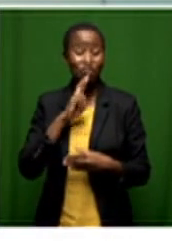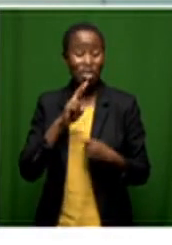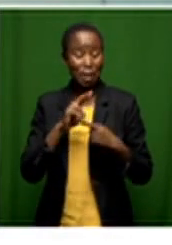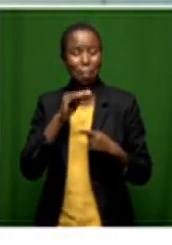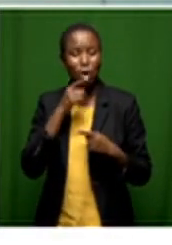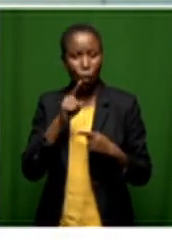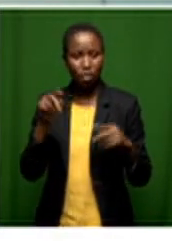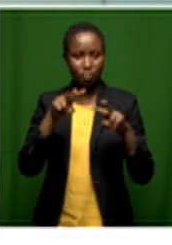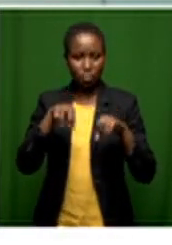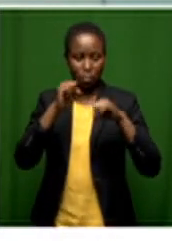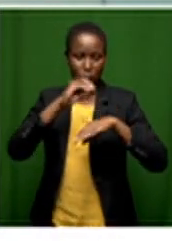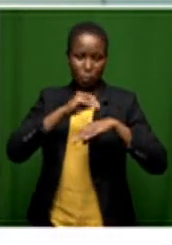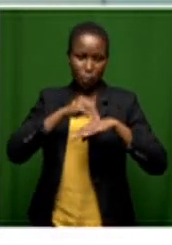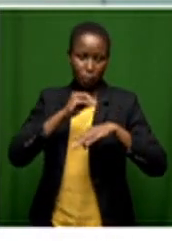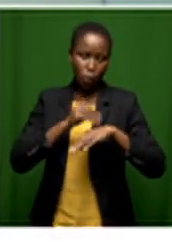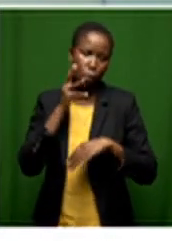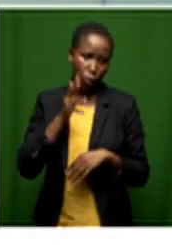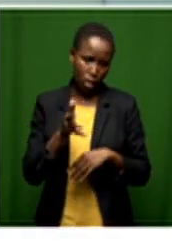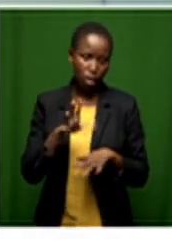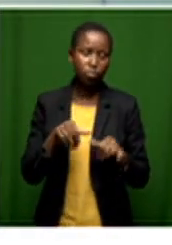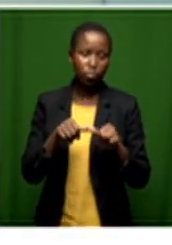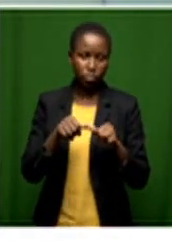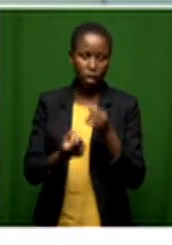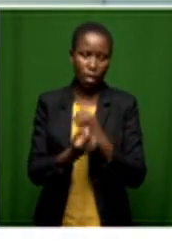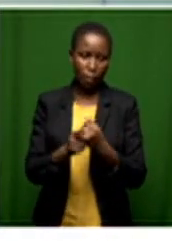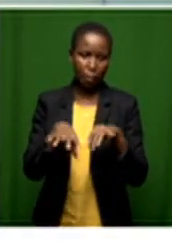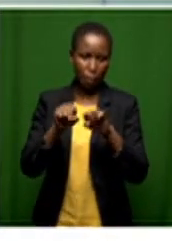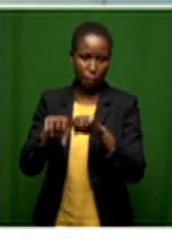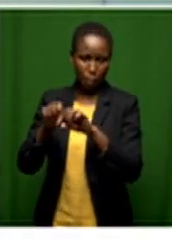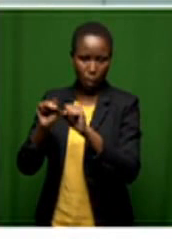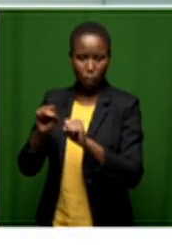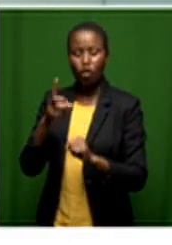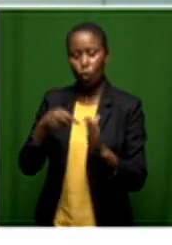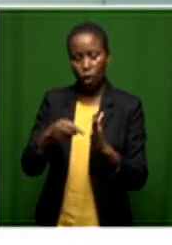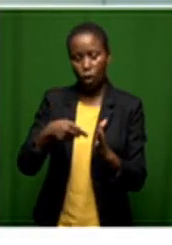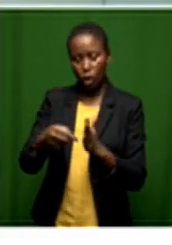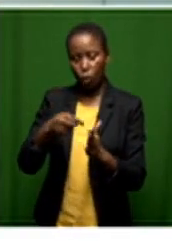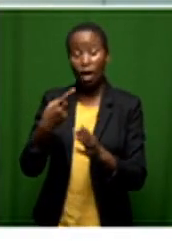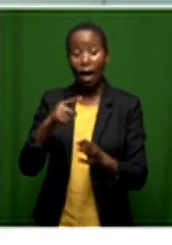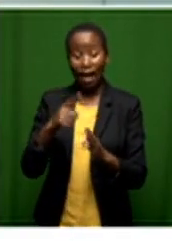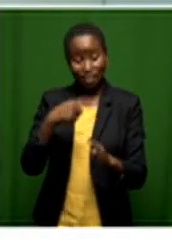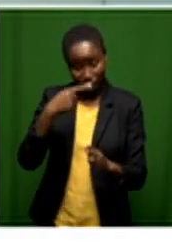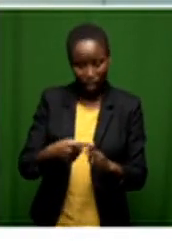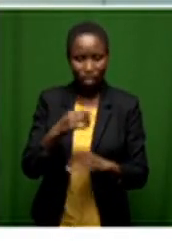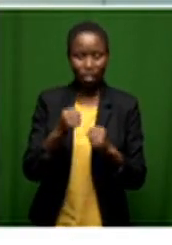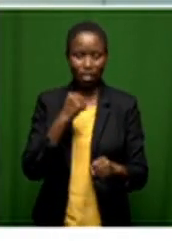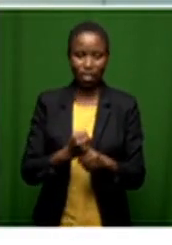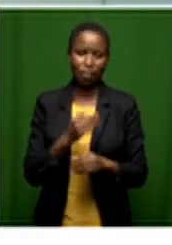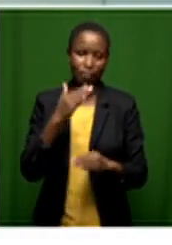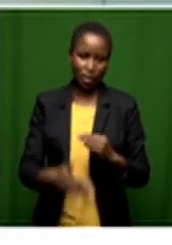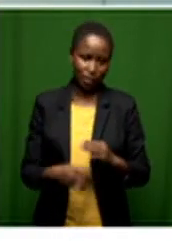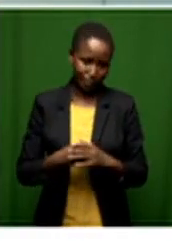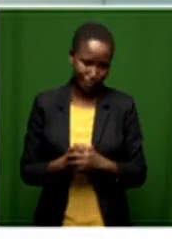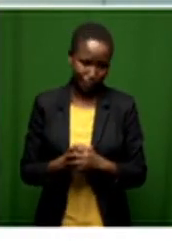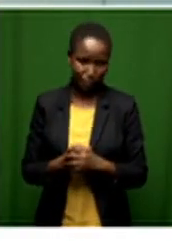country that we could see load shedding on a consistent basis potentially every single week for the rest of the year. I mean, the likelihood is very, very high.